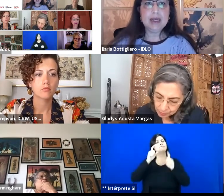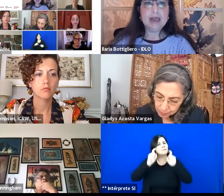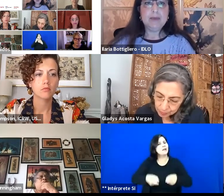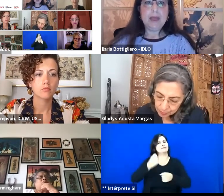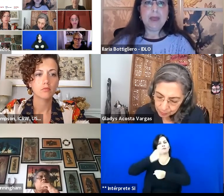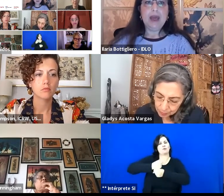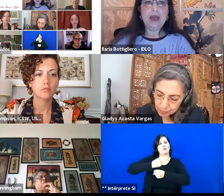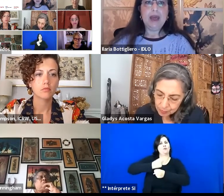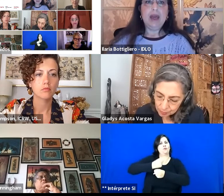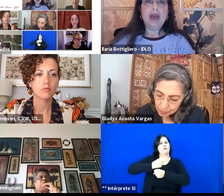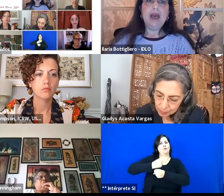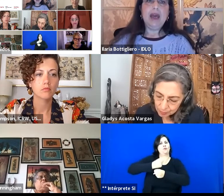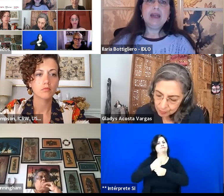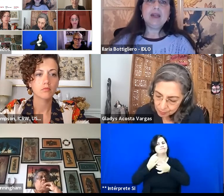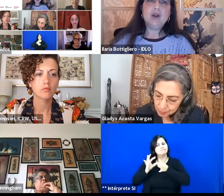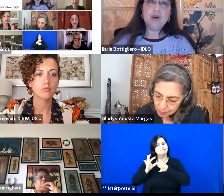protection programs,